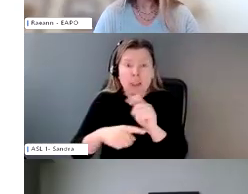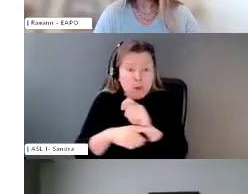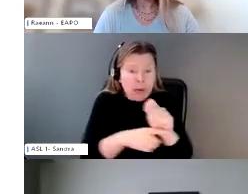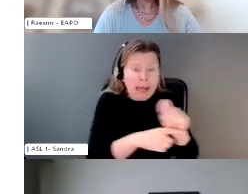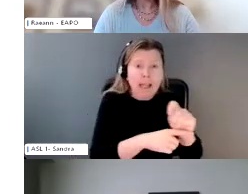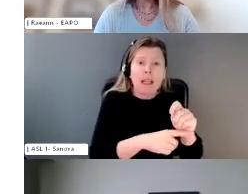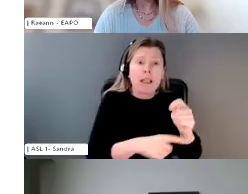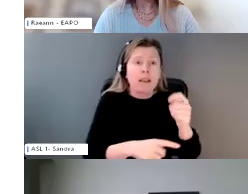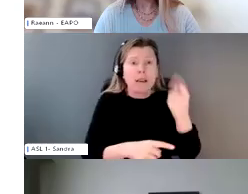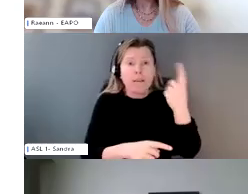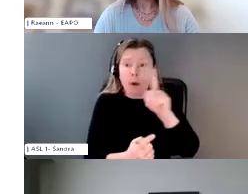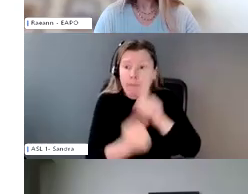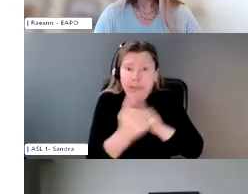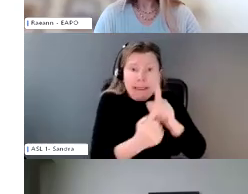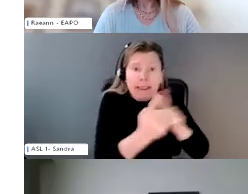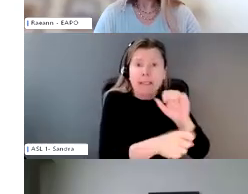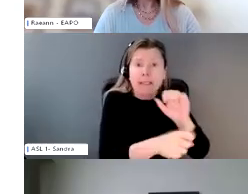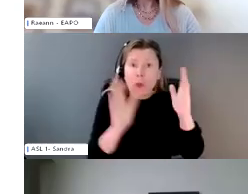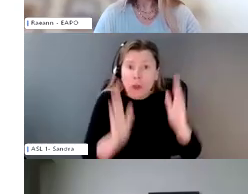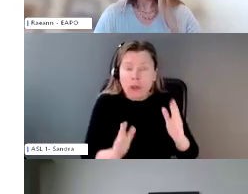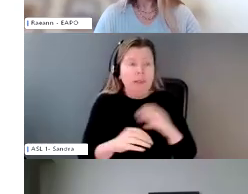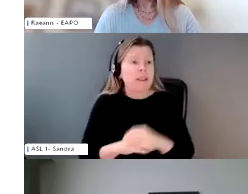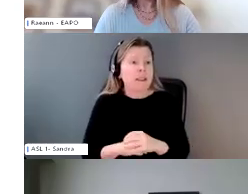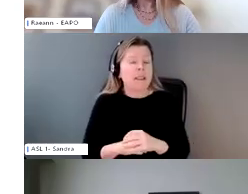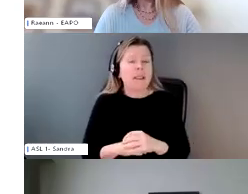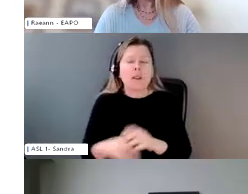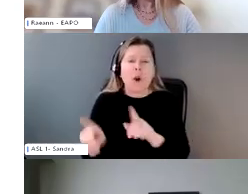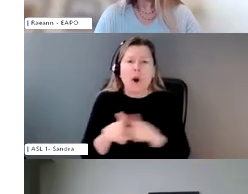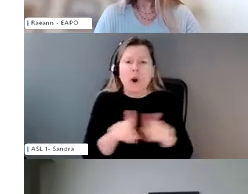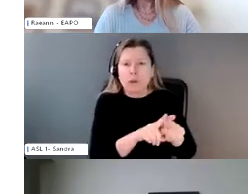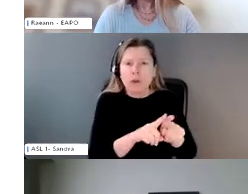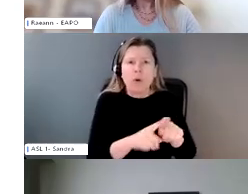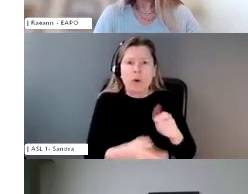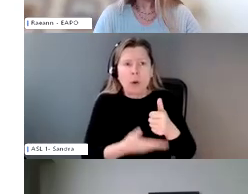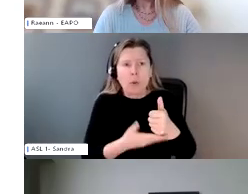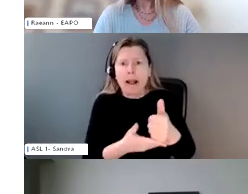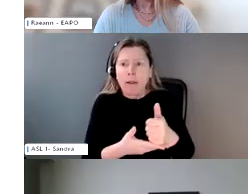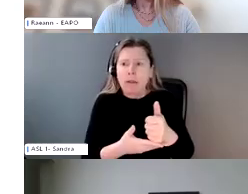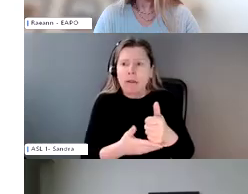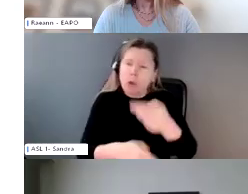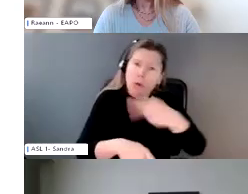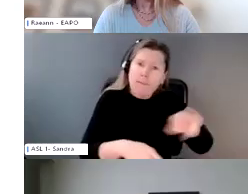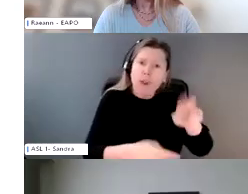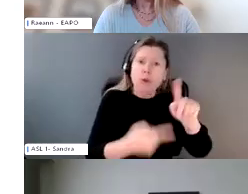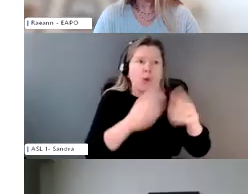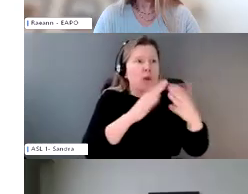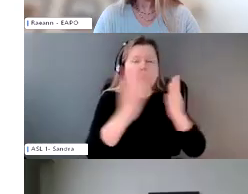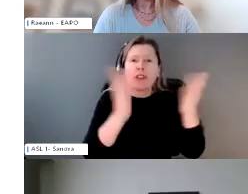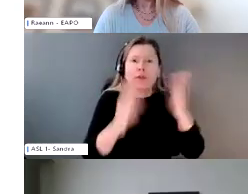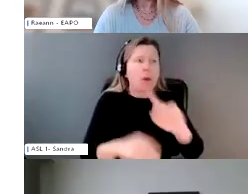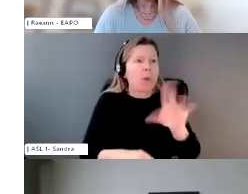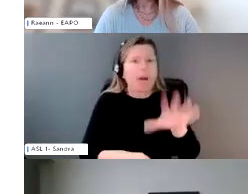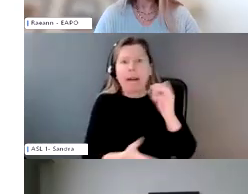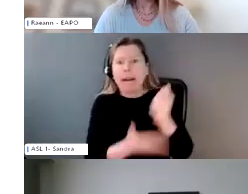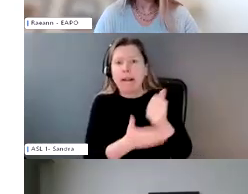the signs and know how to intervene. And we help coordinate community services so people know where to get assistance